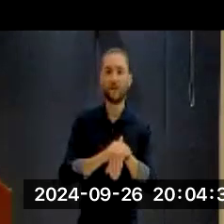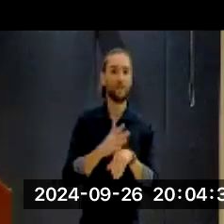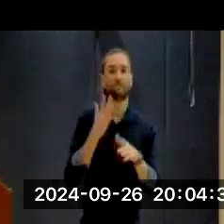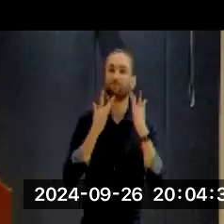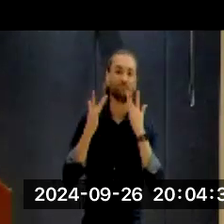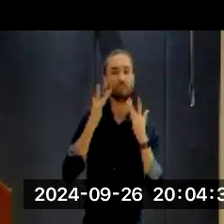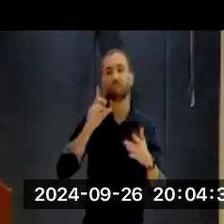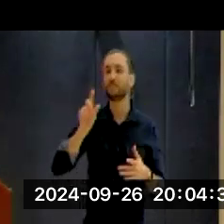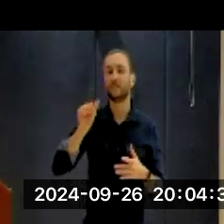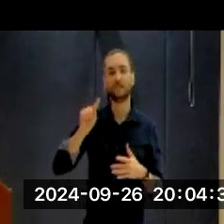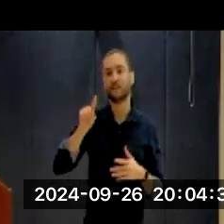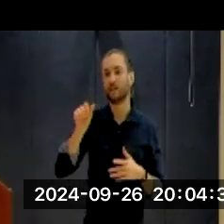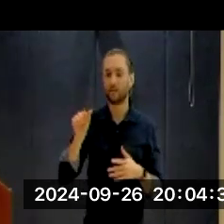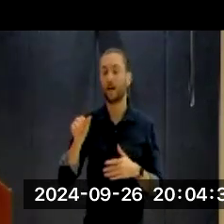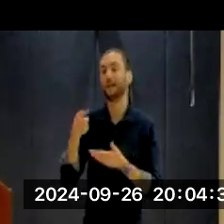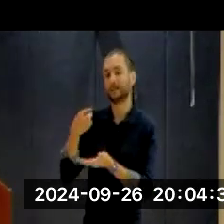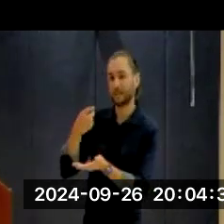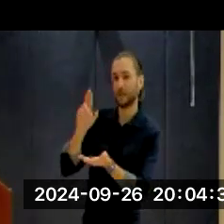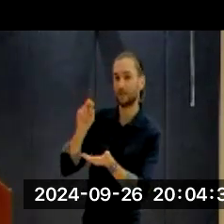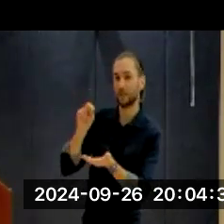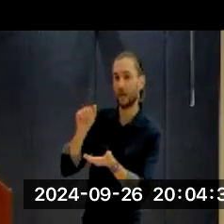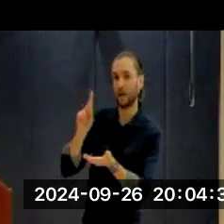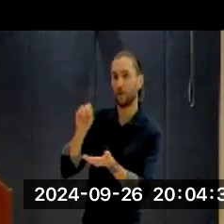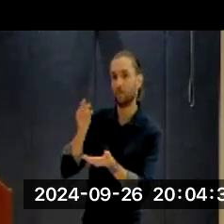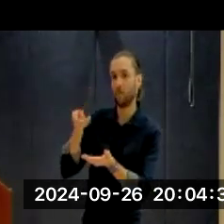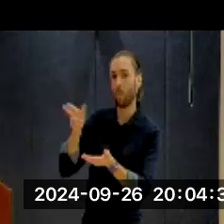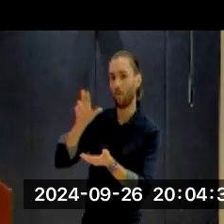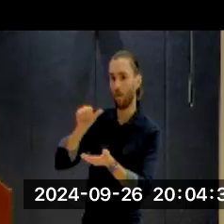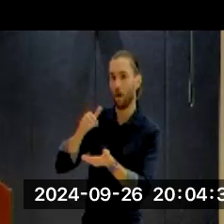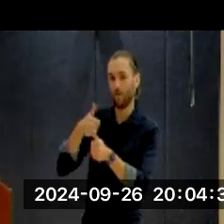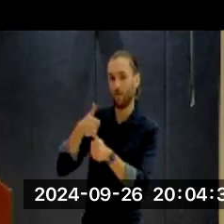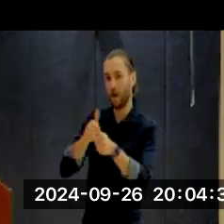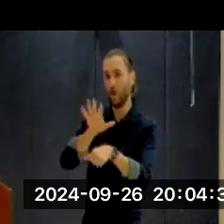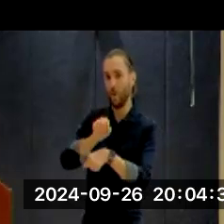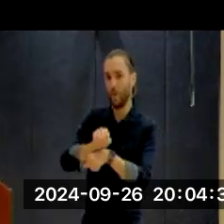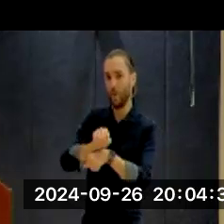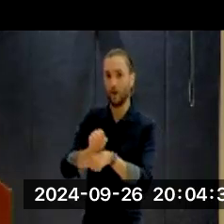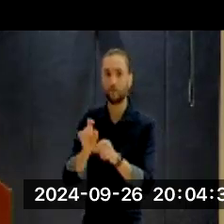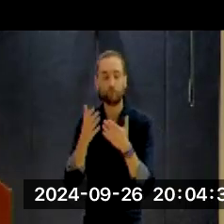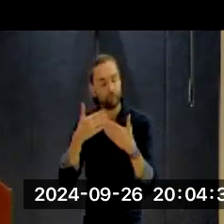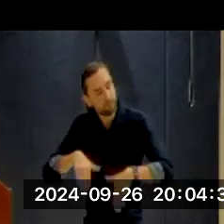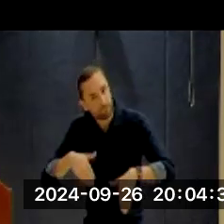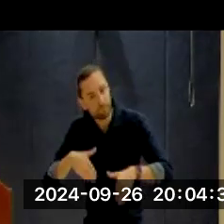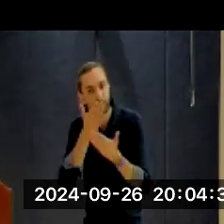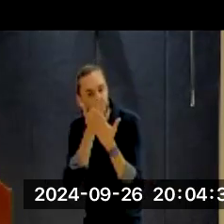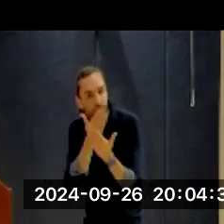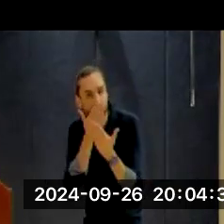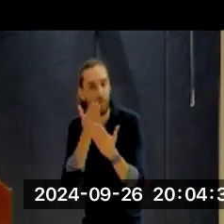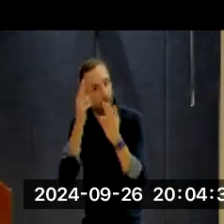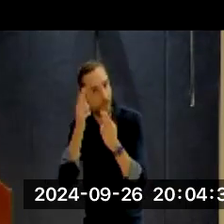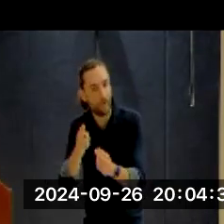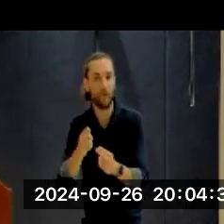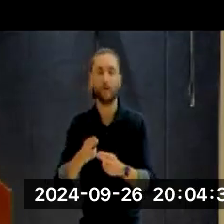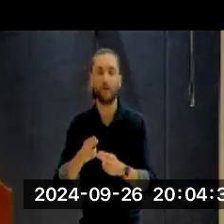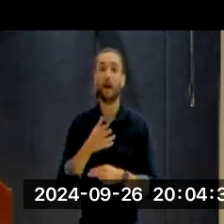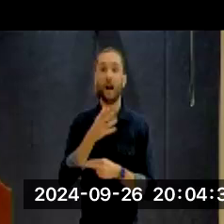begin with. And Dr. Nakamura, followed your work. What an honor. Thank you. And this is the reason why